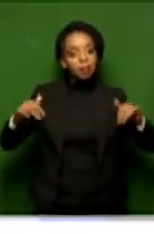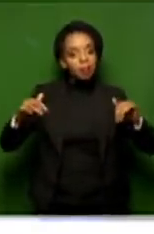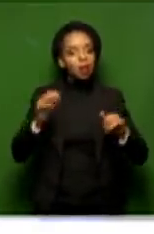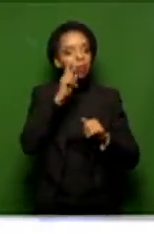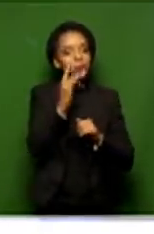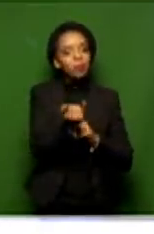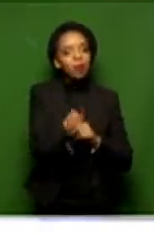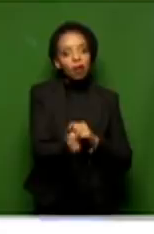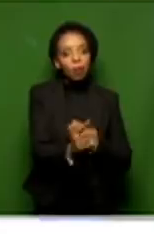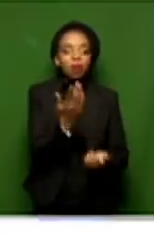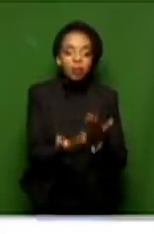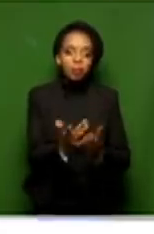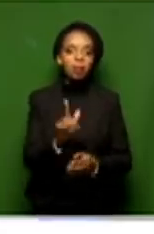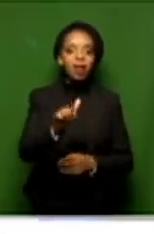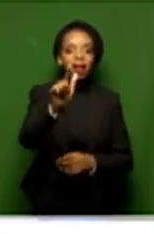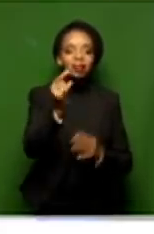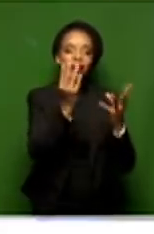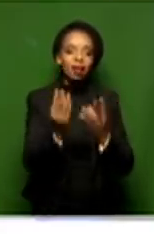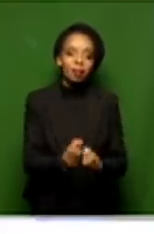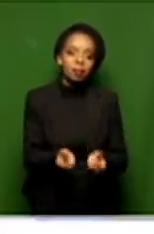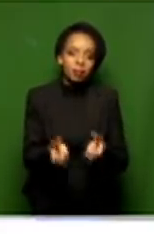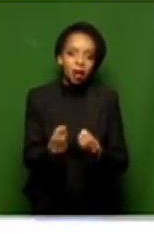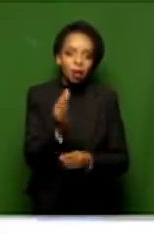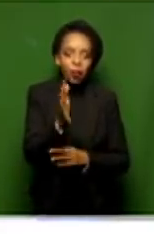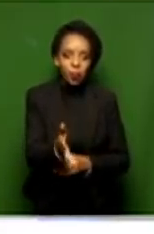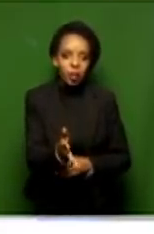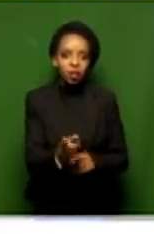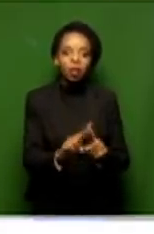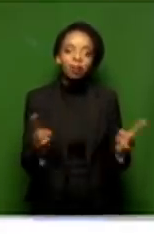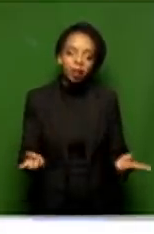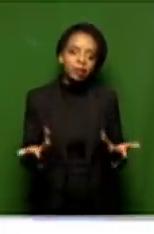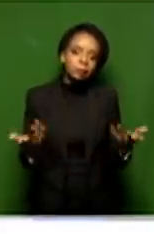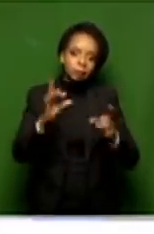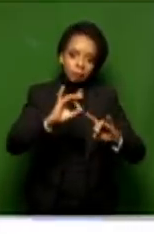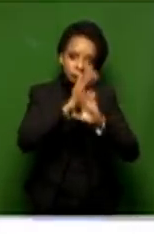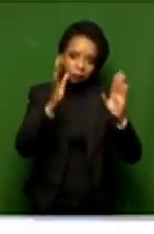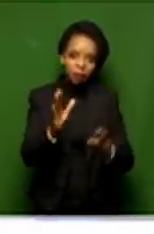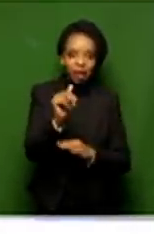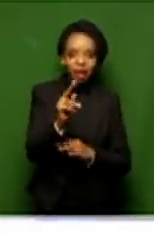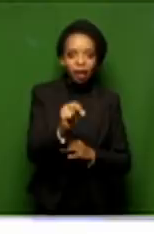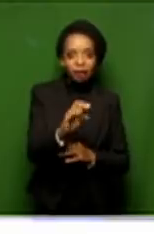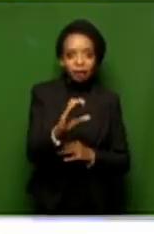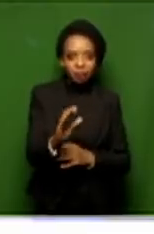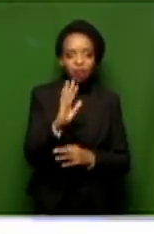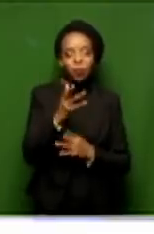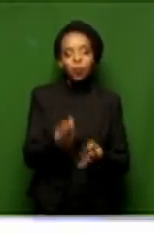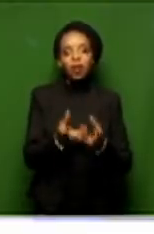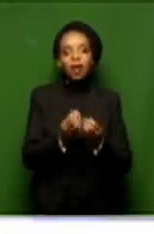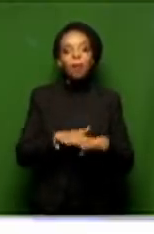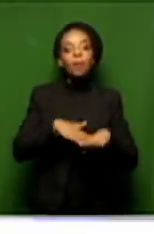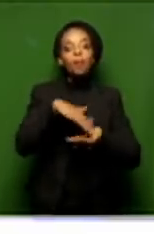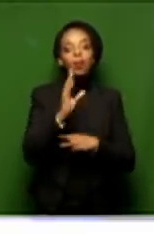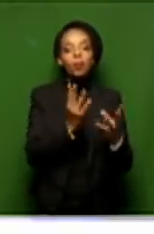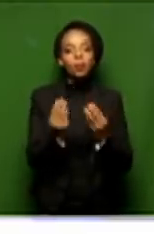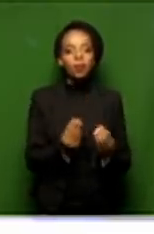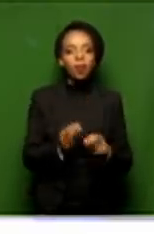numbers. But obviously the ANC will get, at present with the current predictions, the highest number of seats.